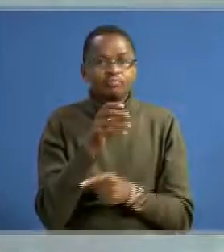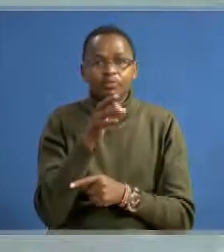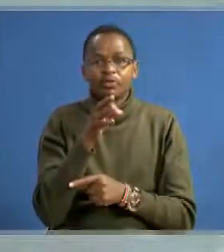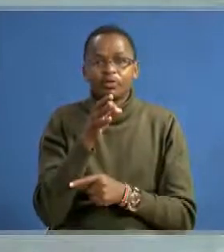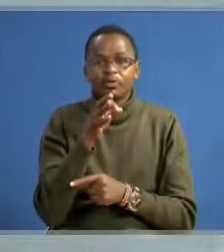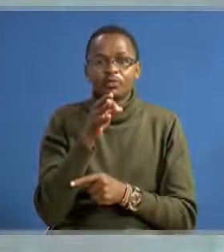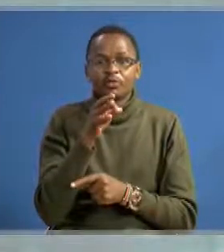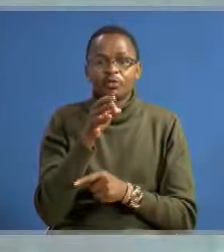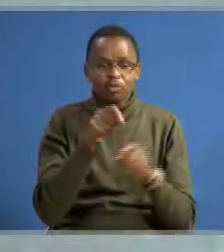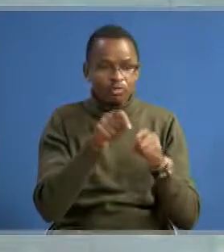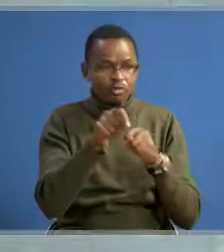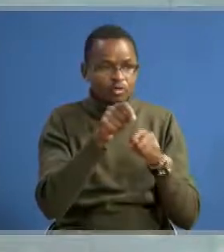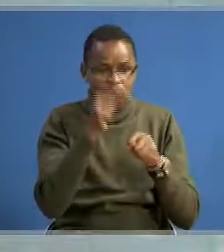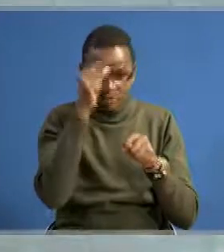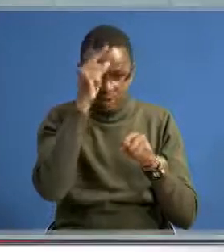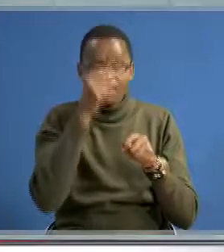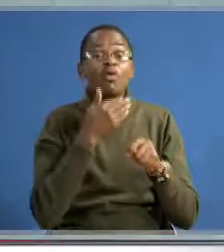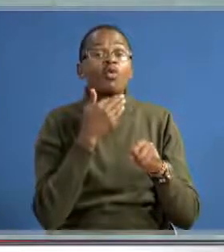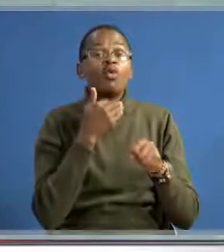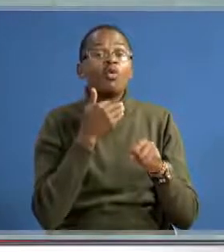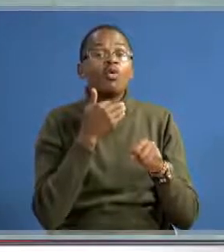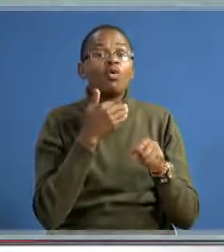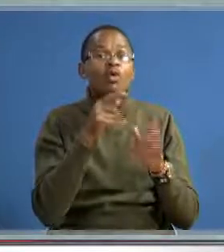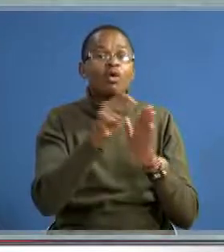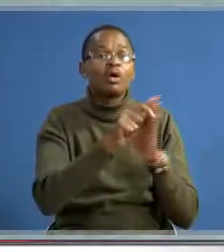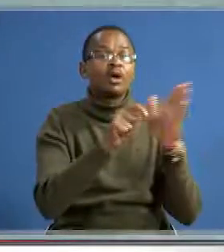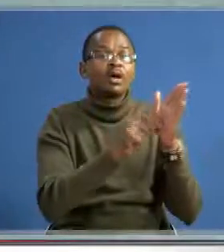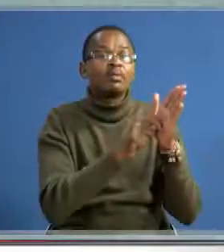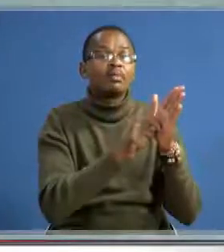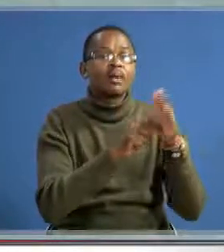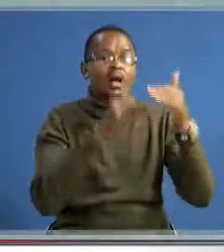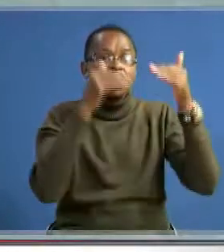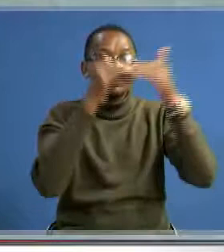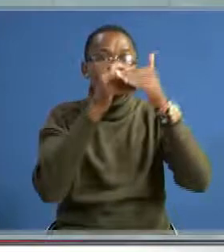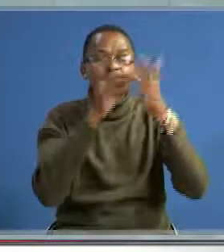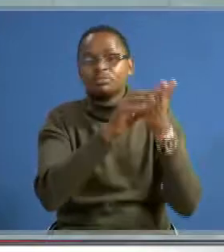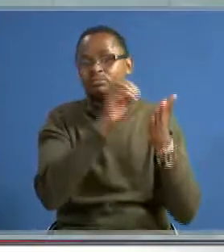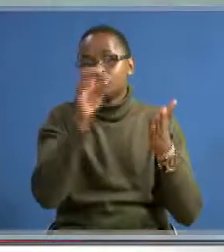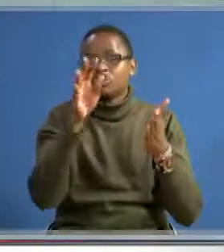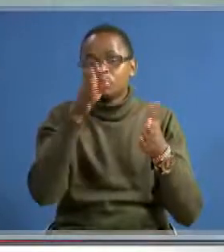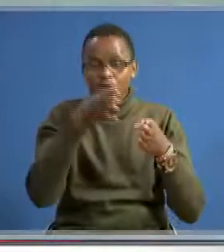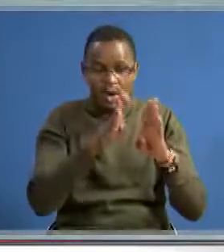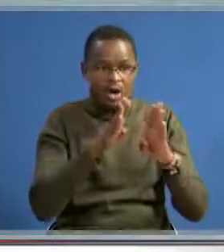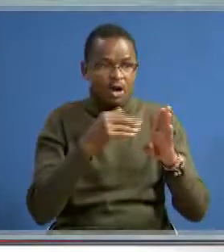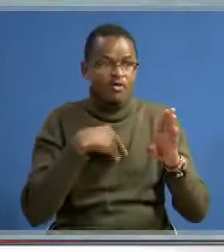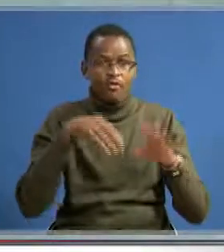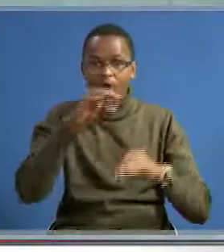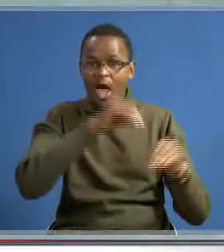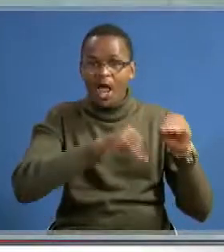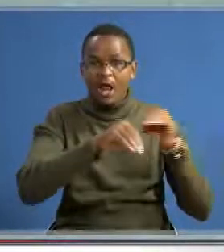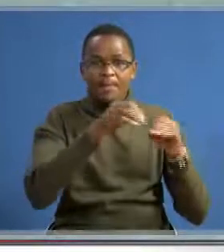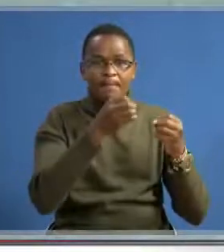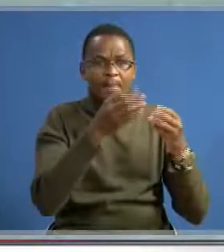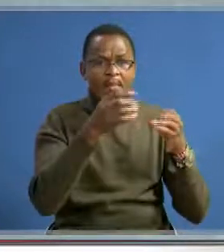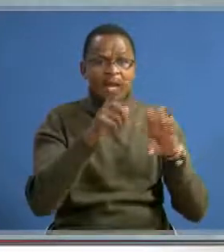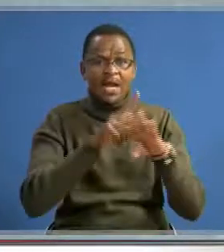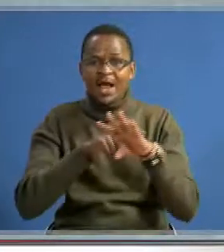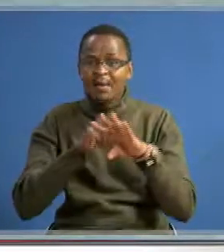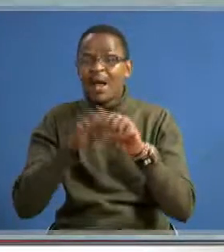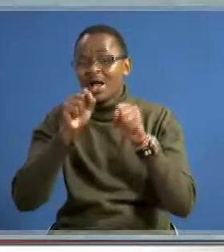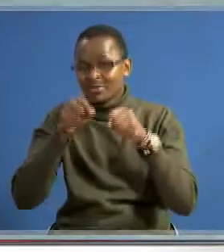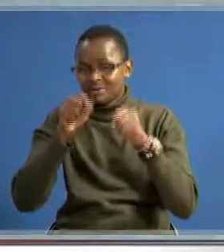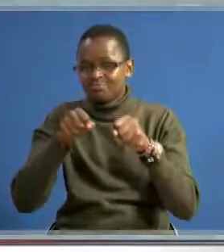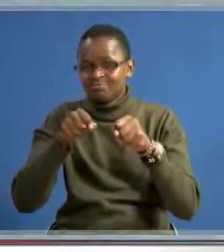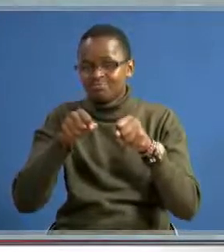of governance. Governors want their term limits removed to allow them seek re-election as many times